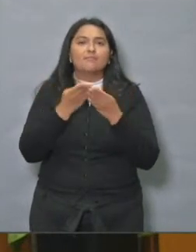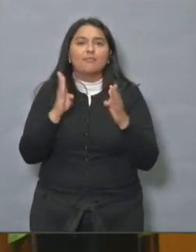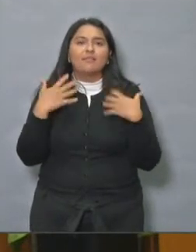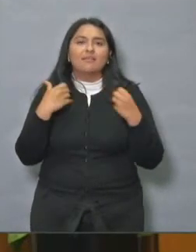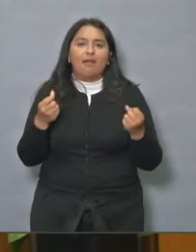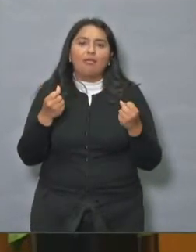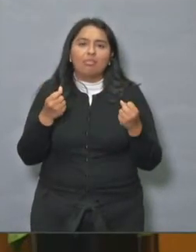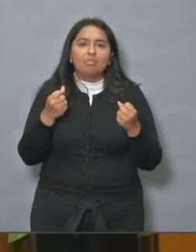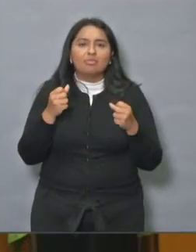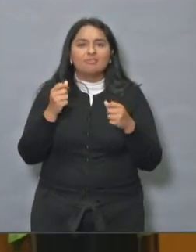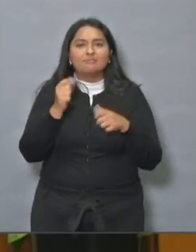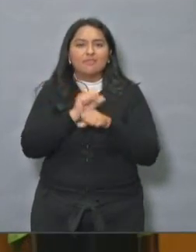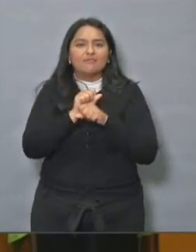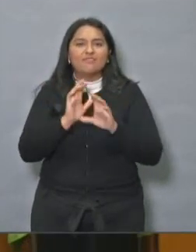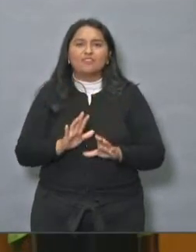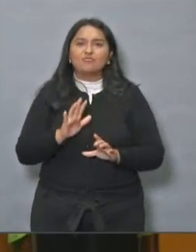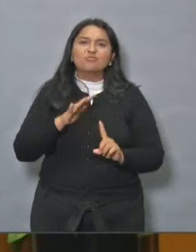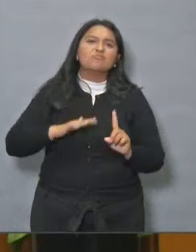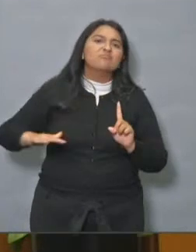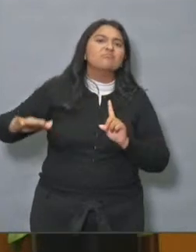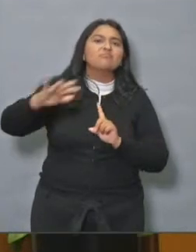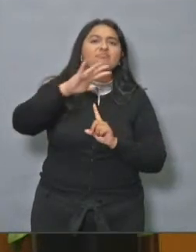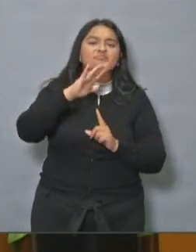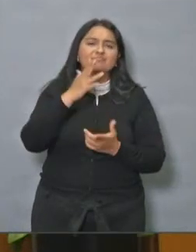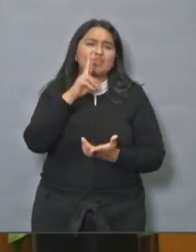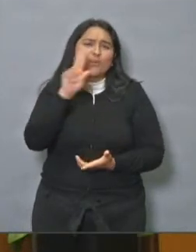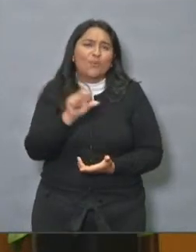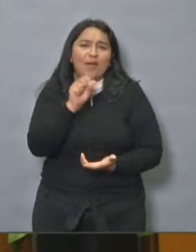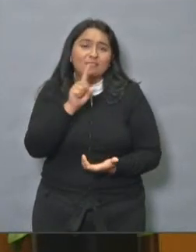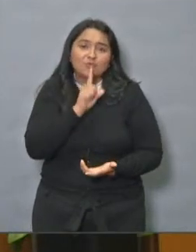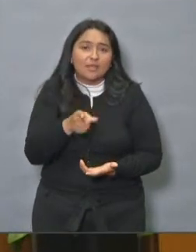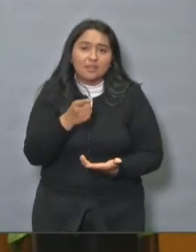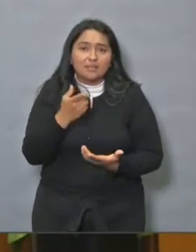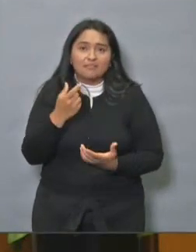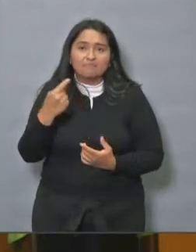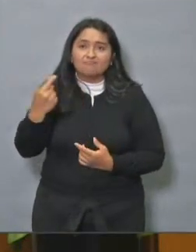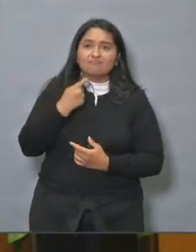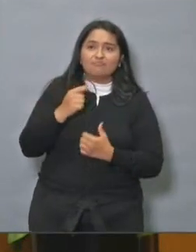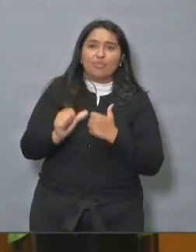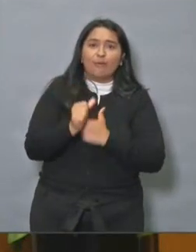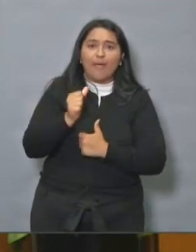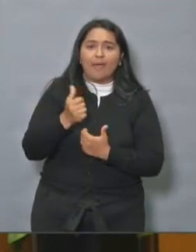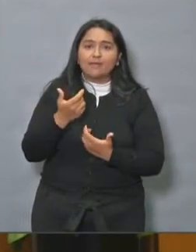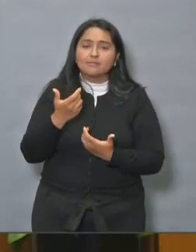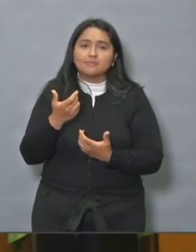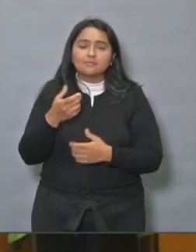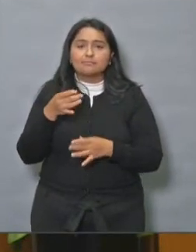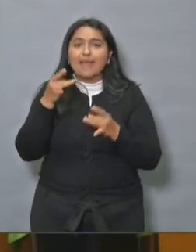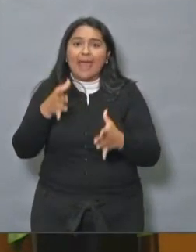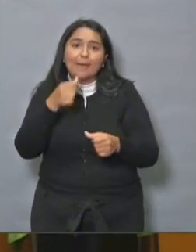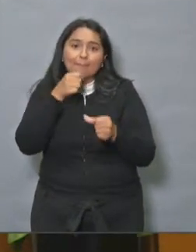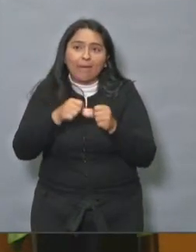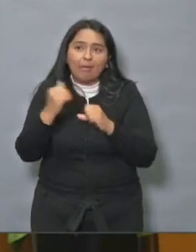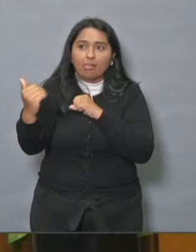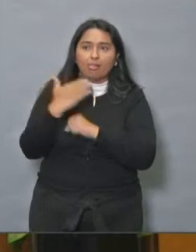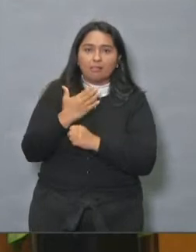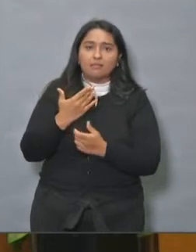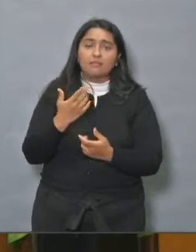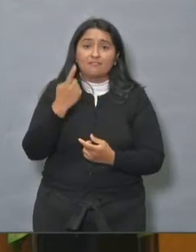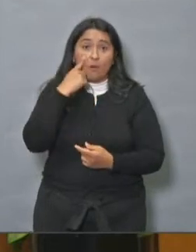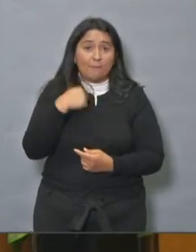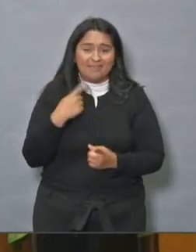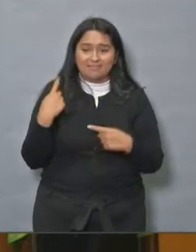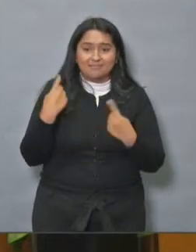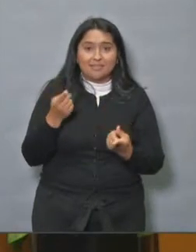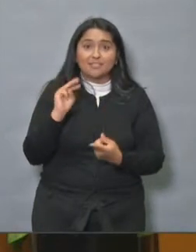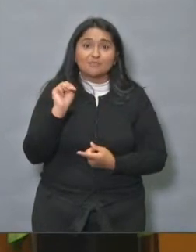the country, have in fact received threats and have in fact received a lot of hate mail. For me, it goes back to March. The